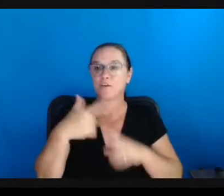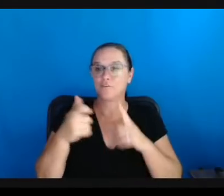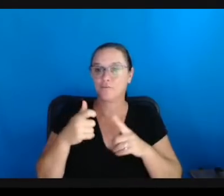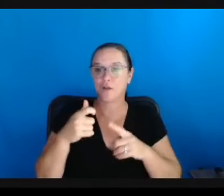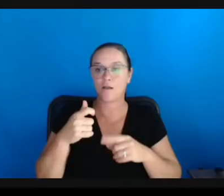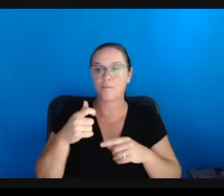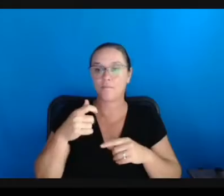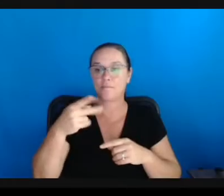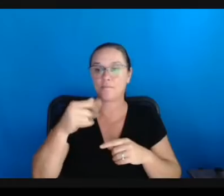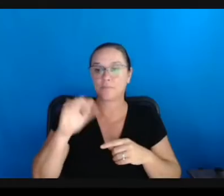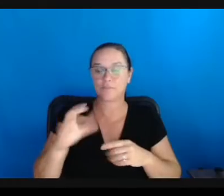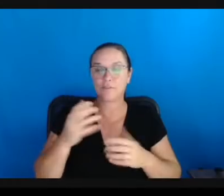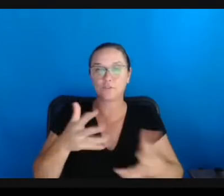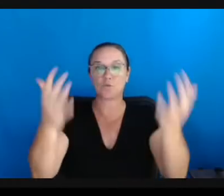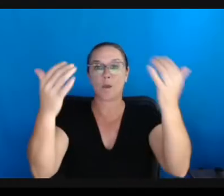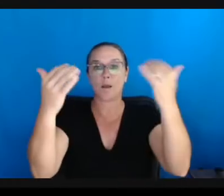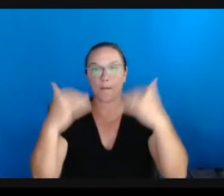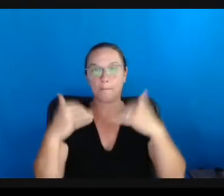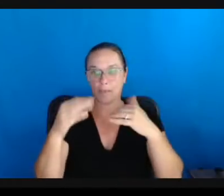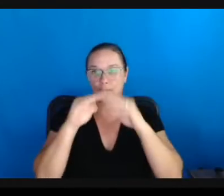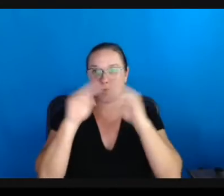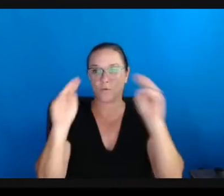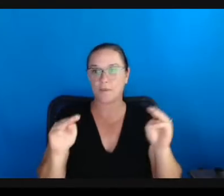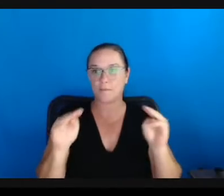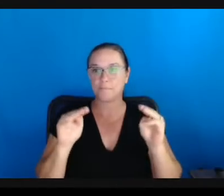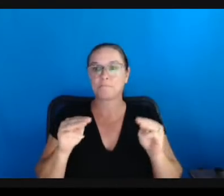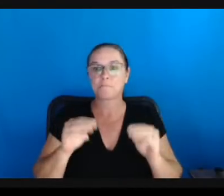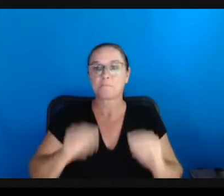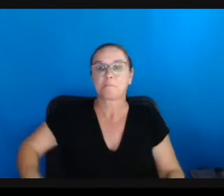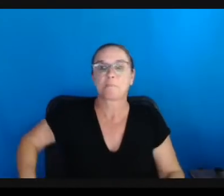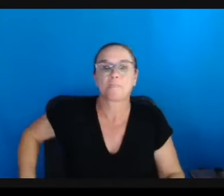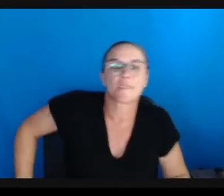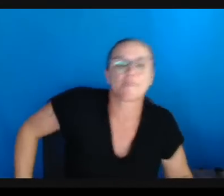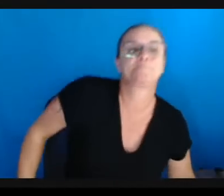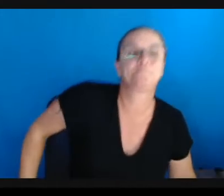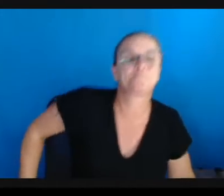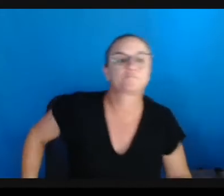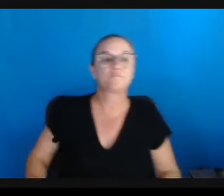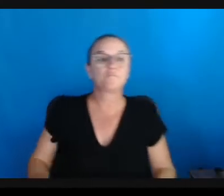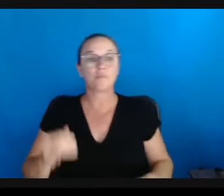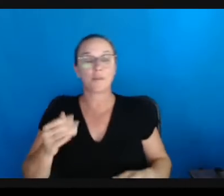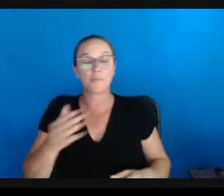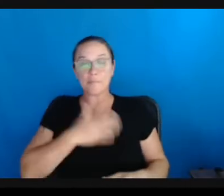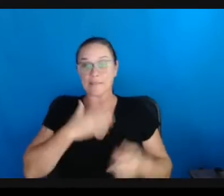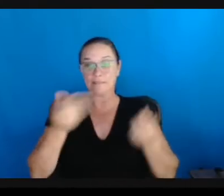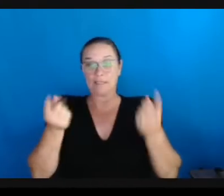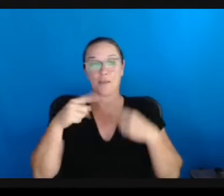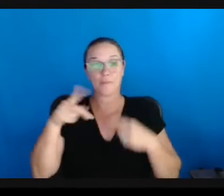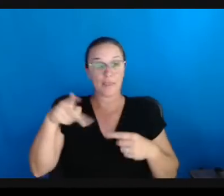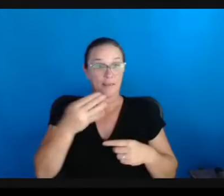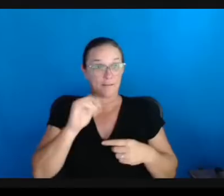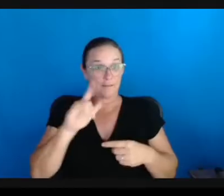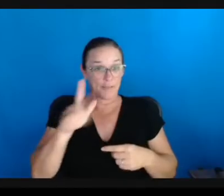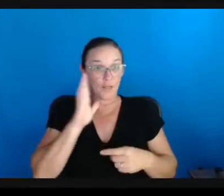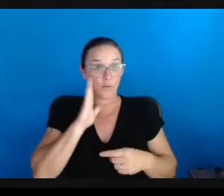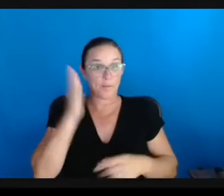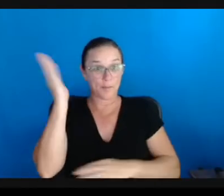also speaking there. If you are around, please come see us. Philip is talking on the 18th, right, Phil?